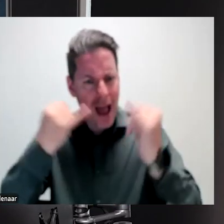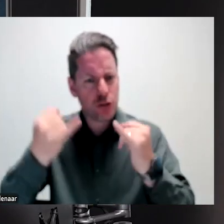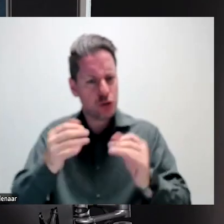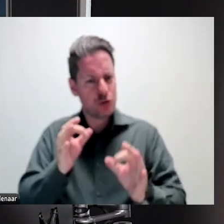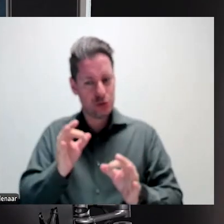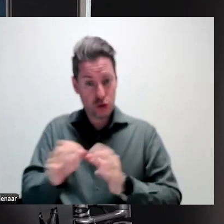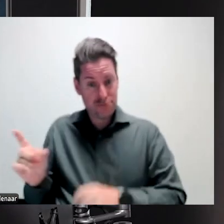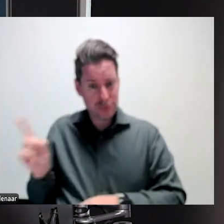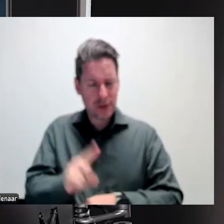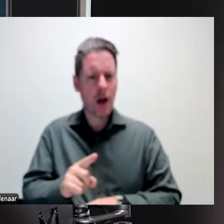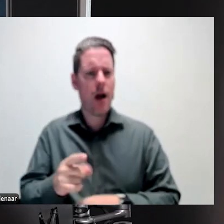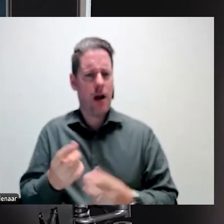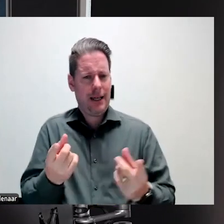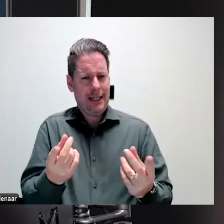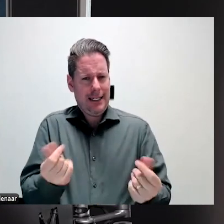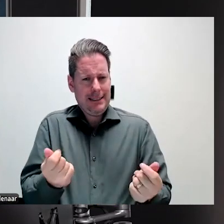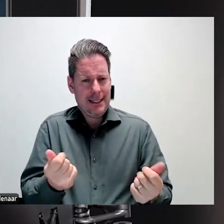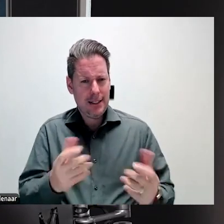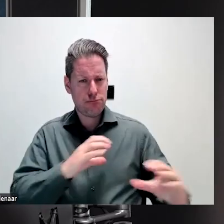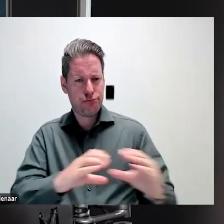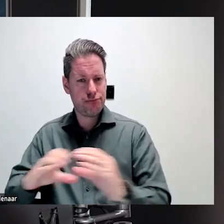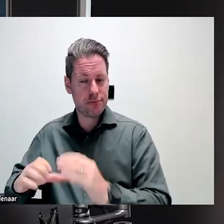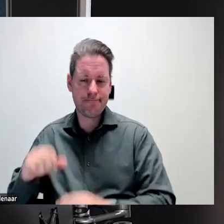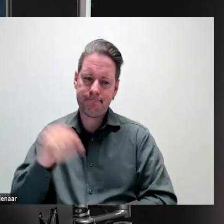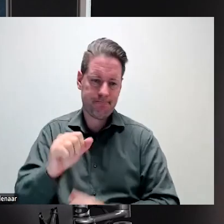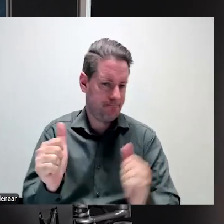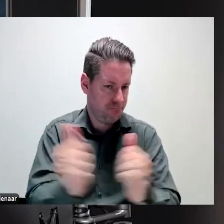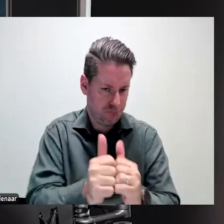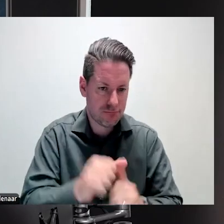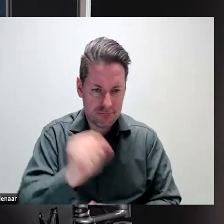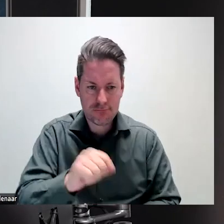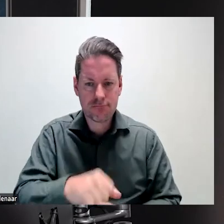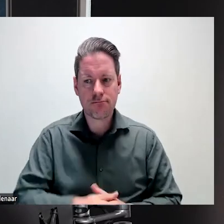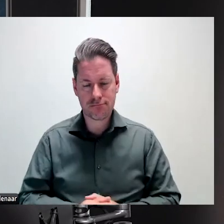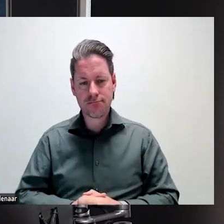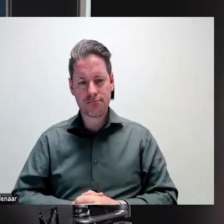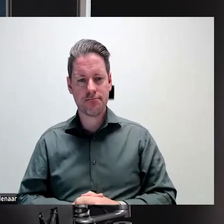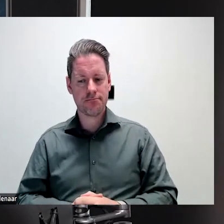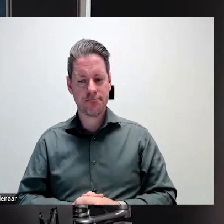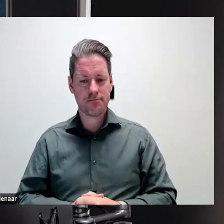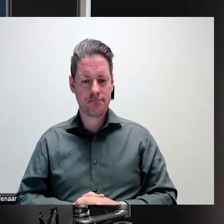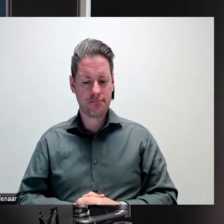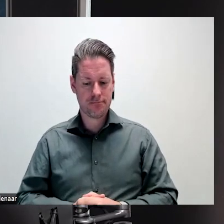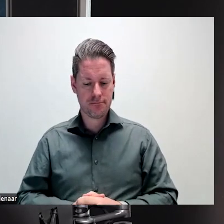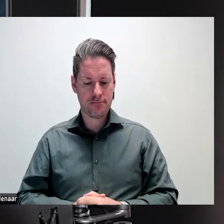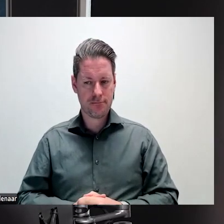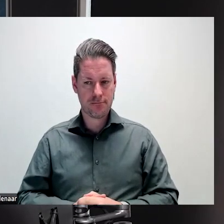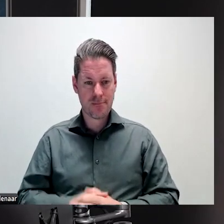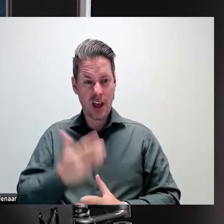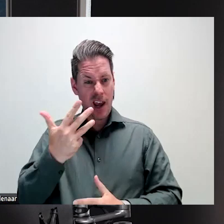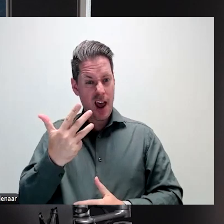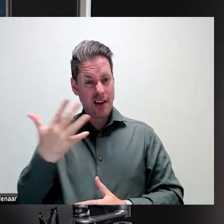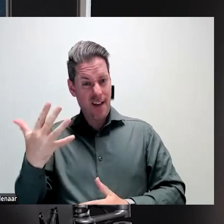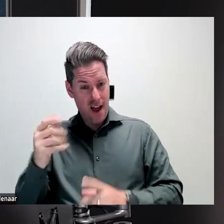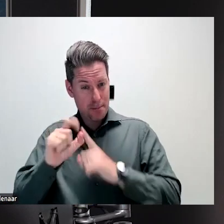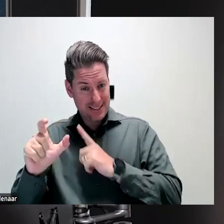that. Is that correct? Yeah, definitely. That is correct. And I would agree with that point. 95% of deaf people are born into